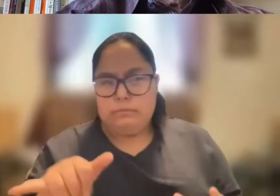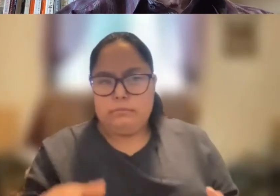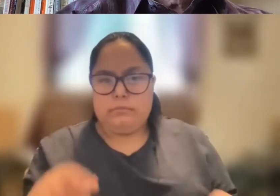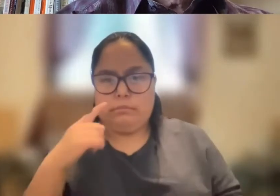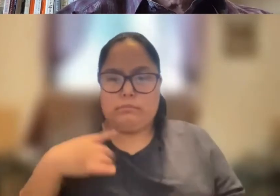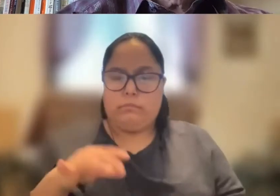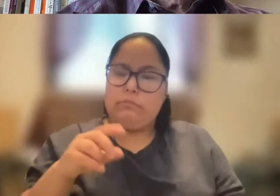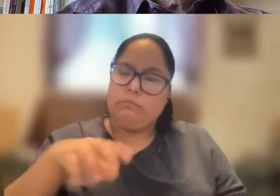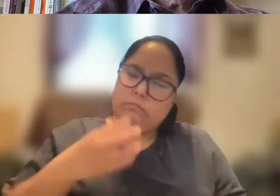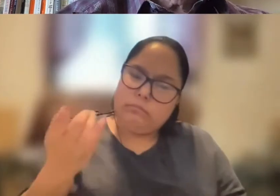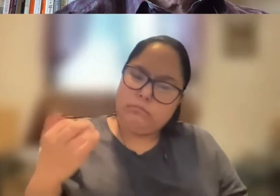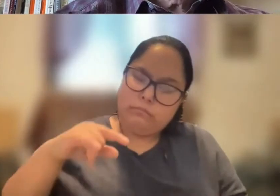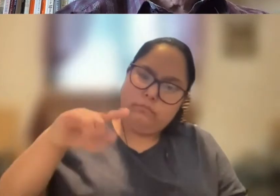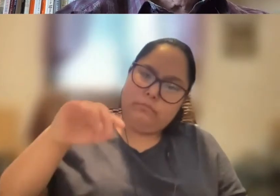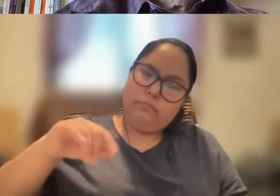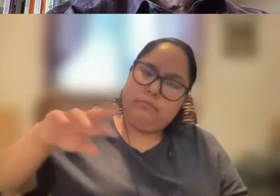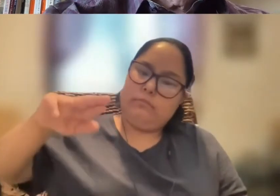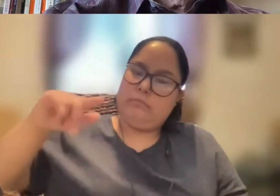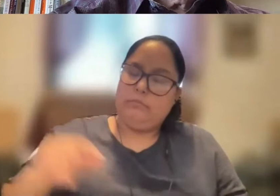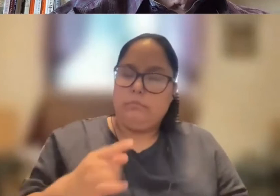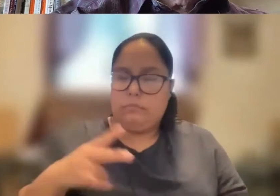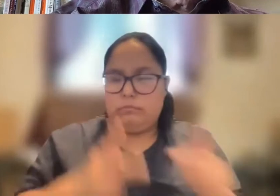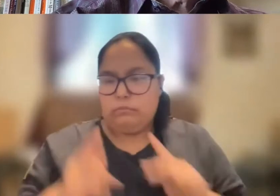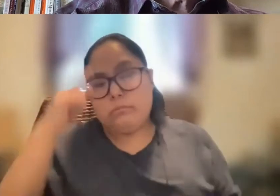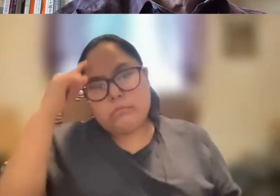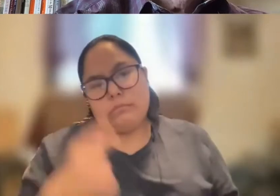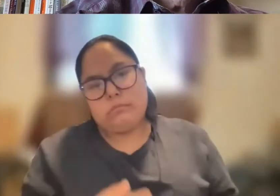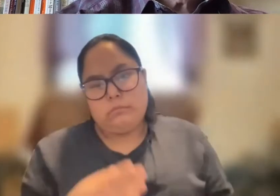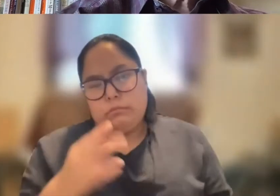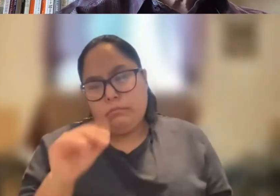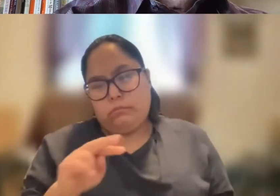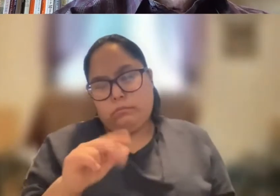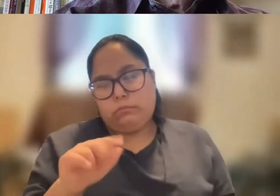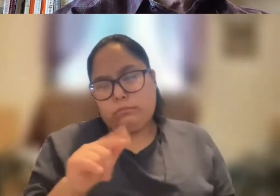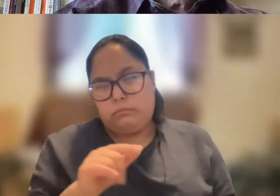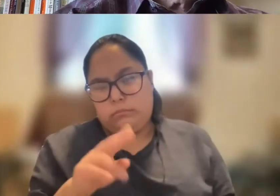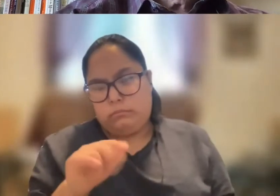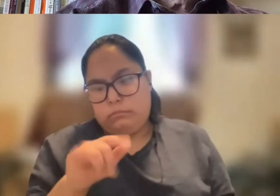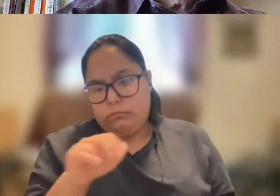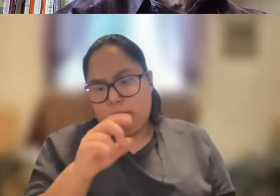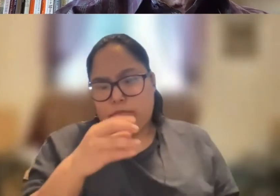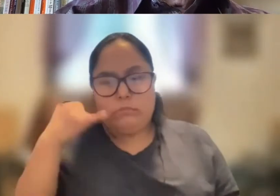on your geographic locations, it'll give you police services, emergent, non-emergent numbers to call.